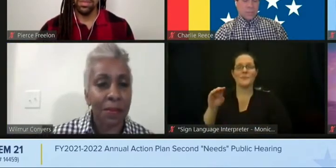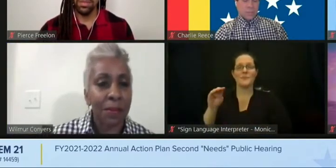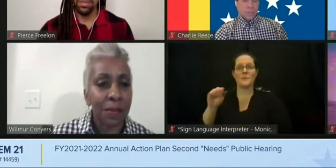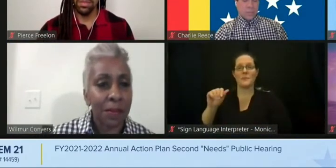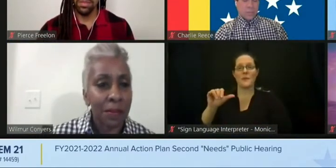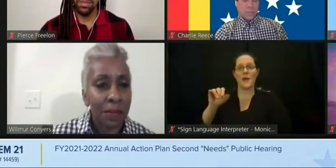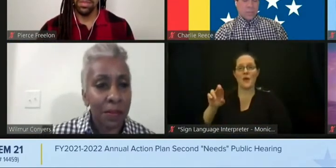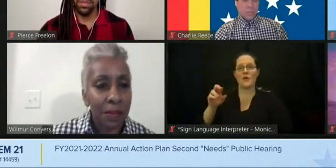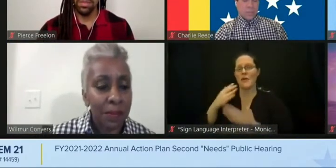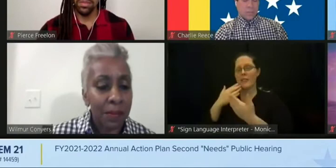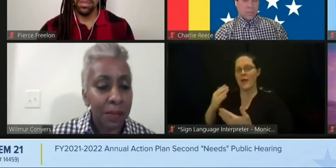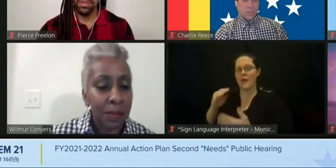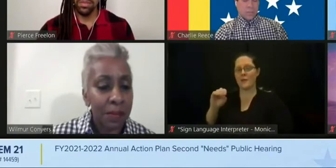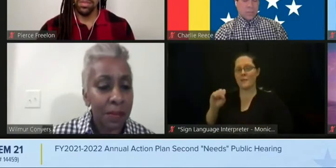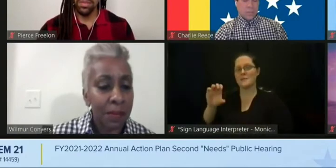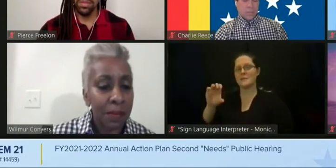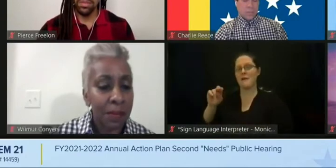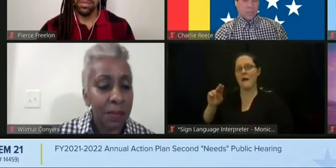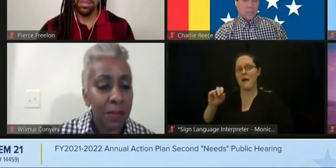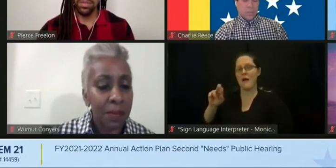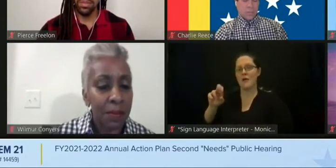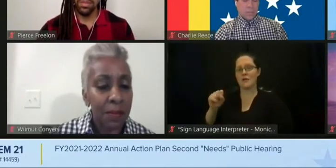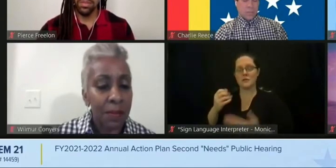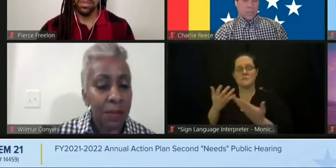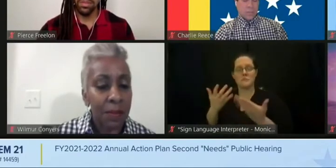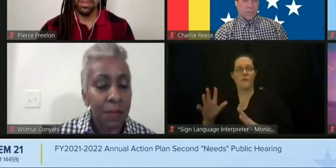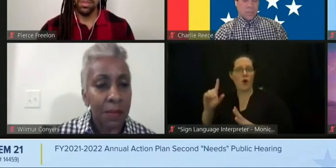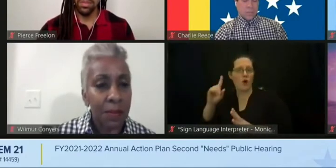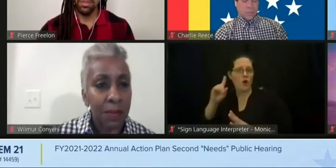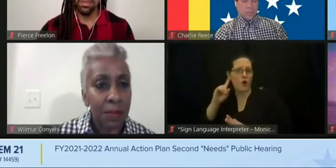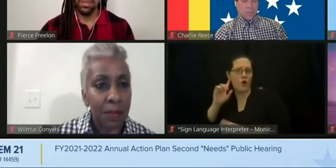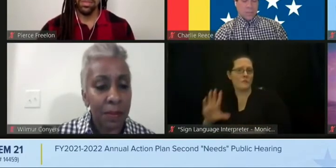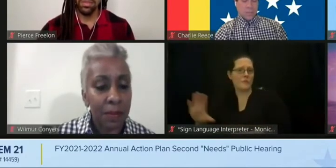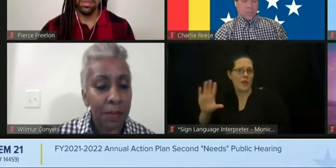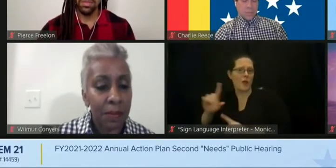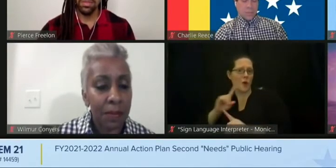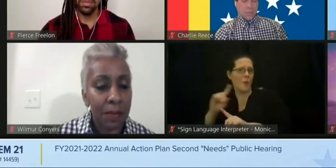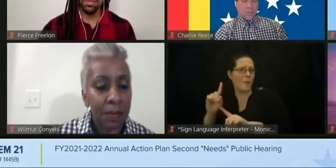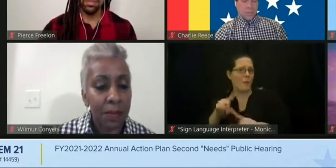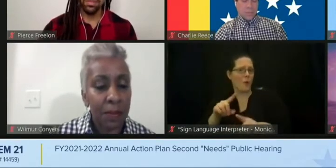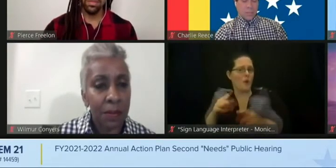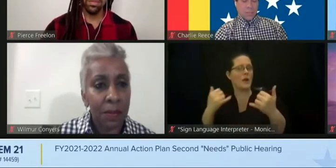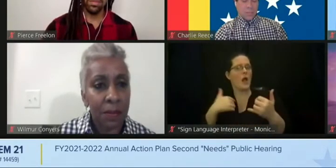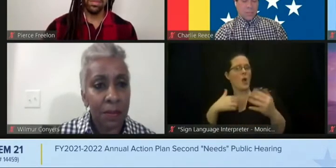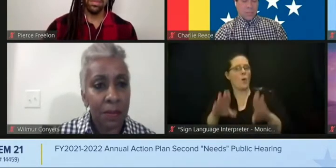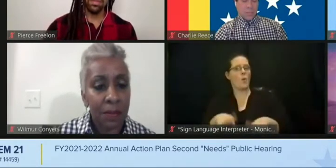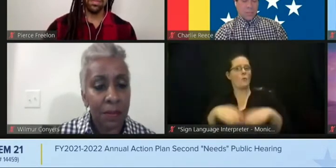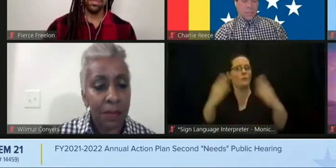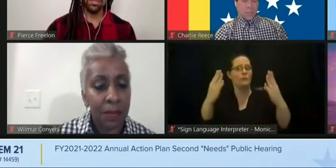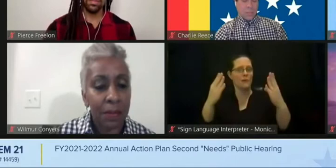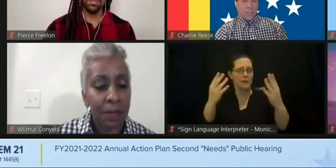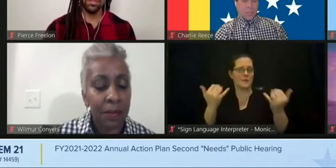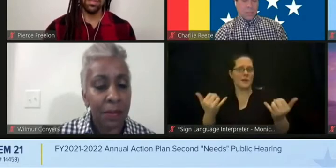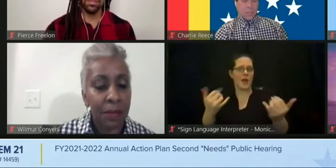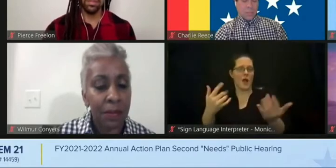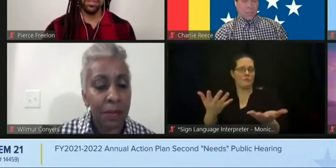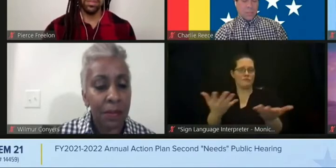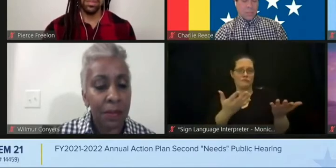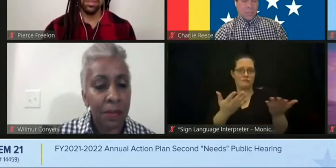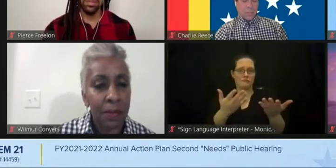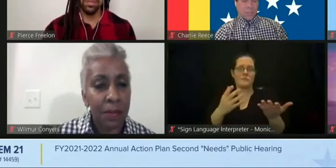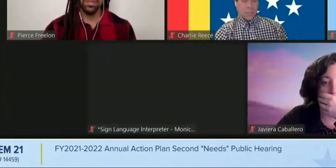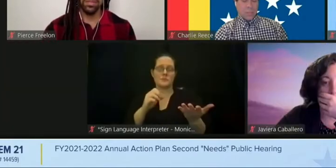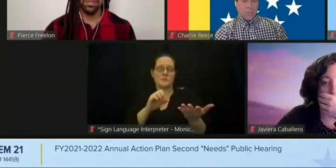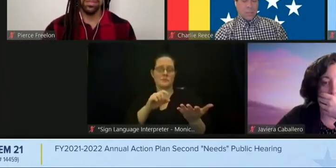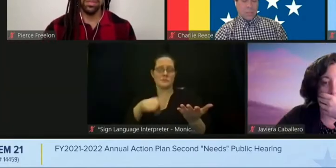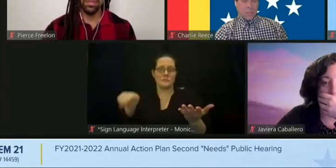Thank you, Ms. Conyers. Colleagues, you have heard the report from staff, and I'm now going to declare this public hearing open, and I'll first ask if there are